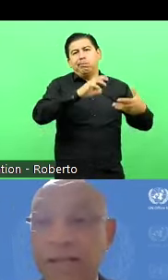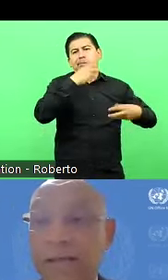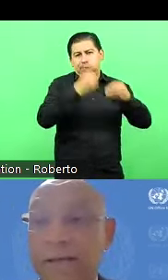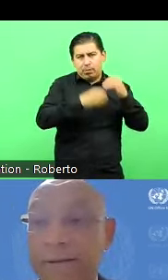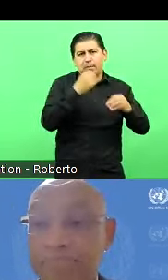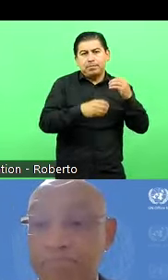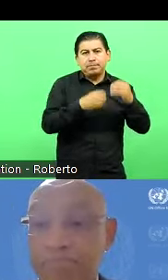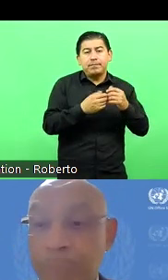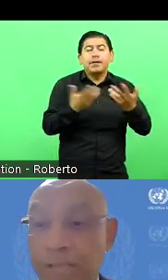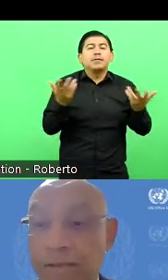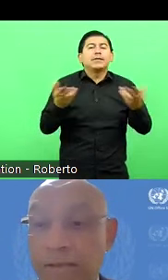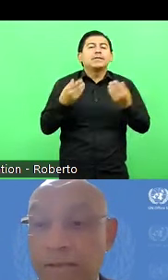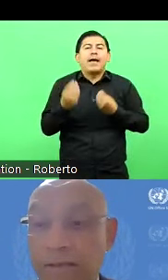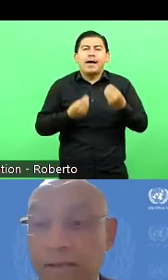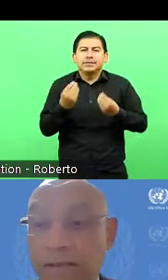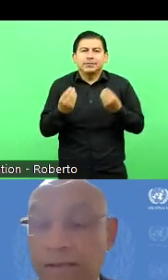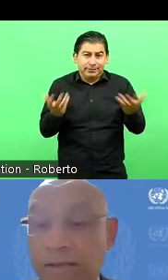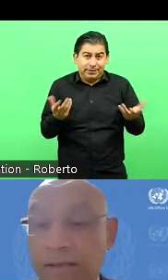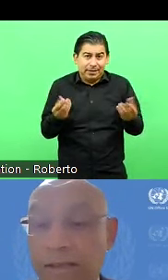by